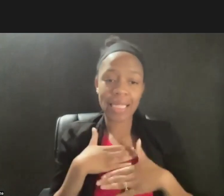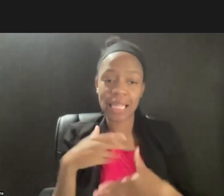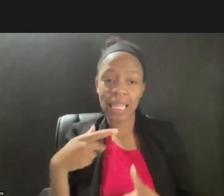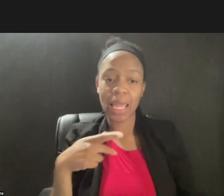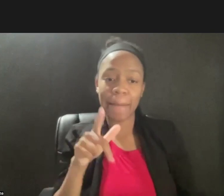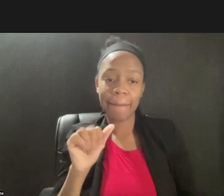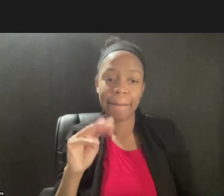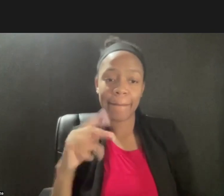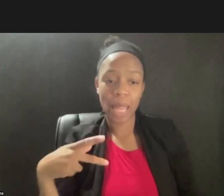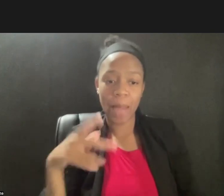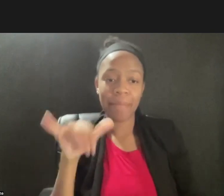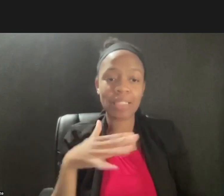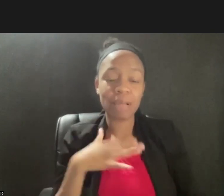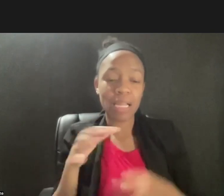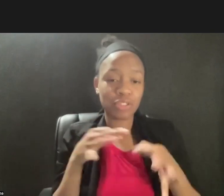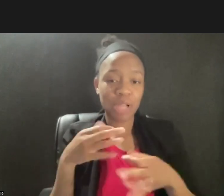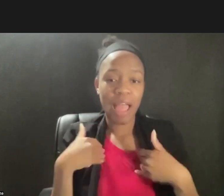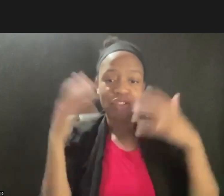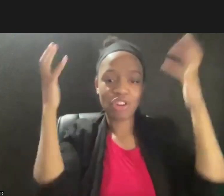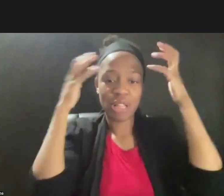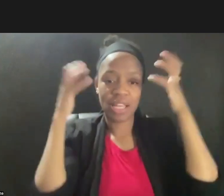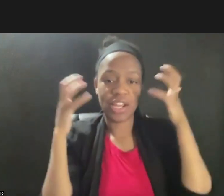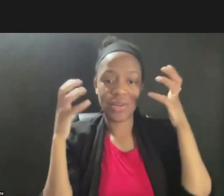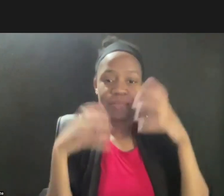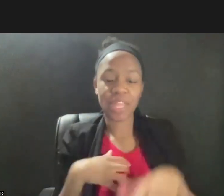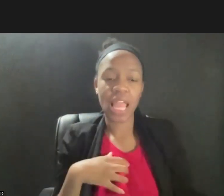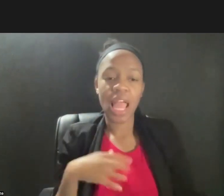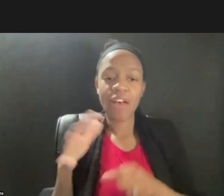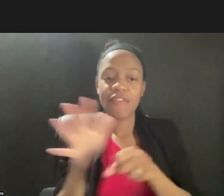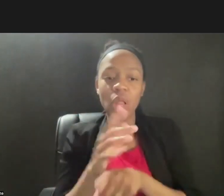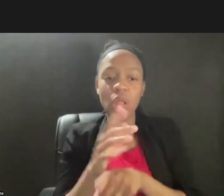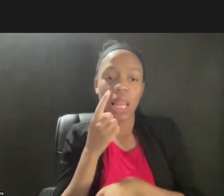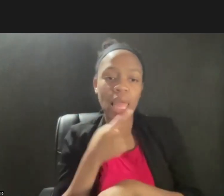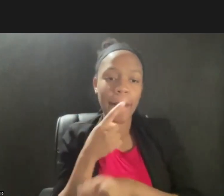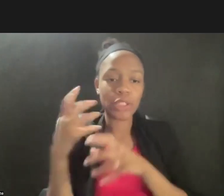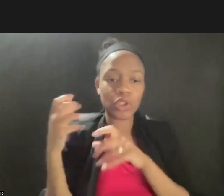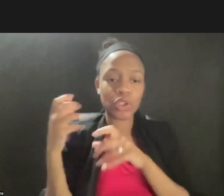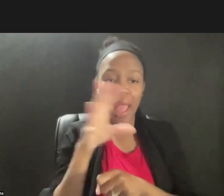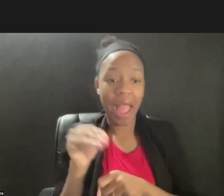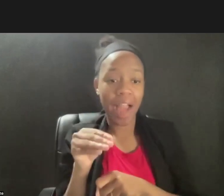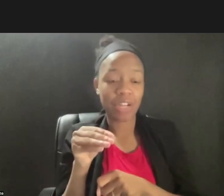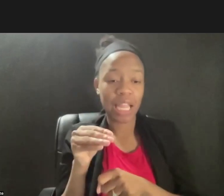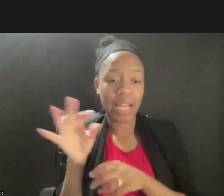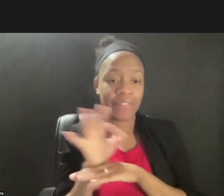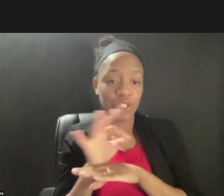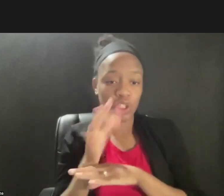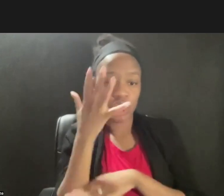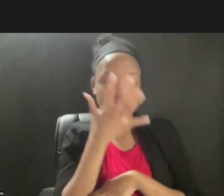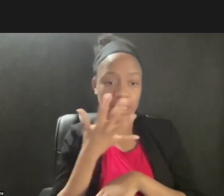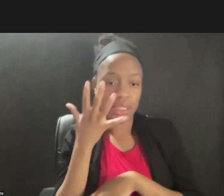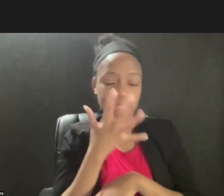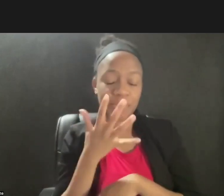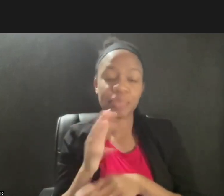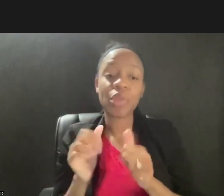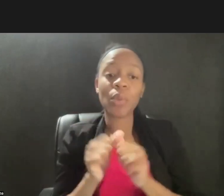my description, and I have curly hair, and full lips and strong African features. So with chronic illness, I think